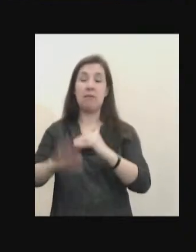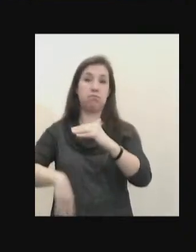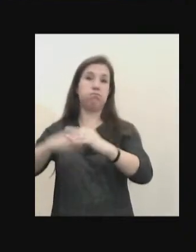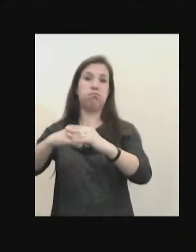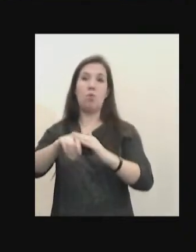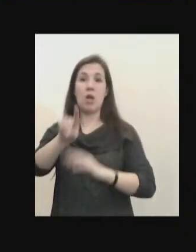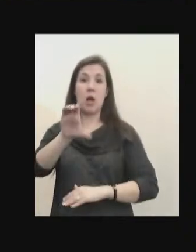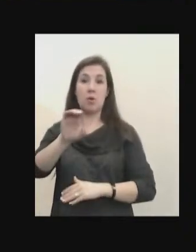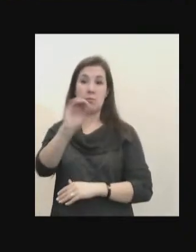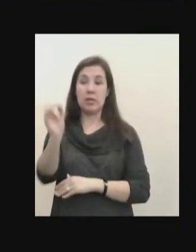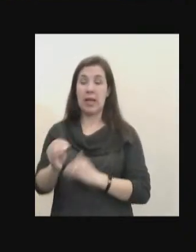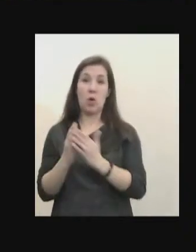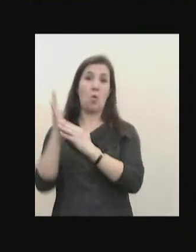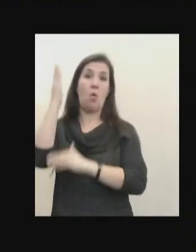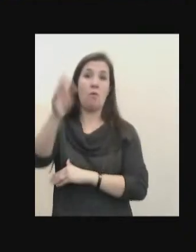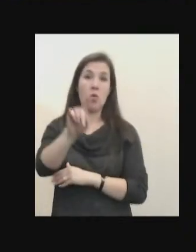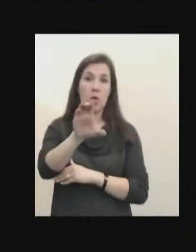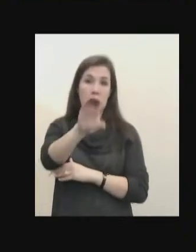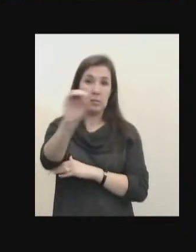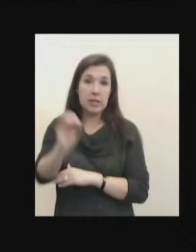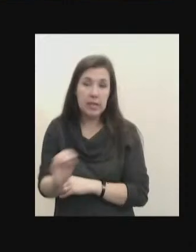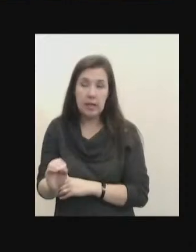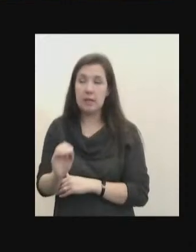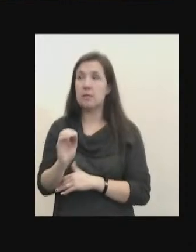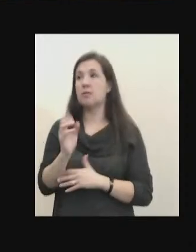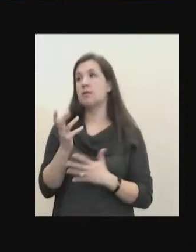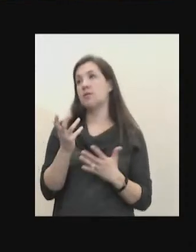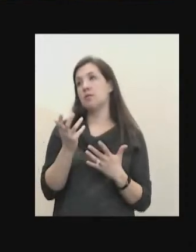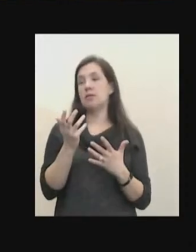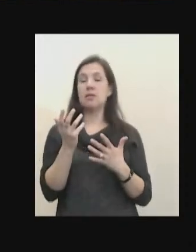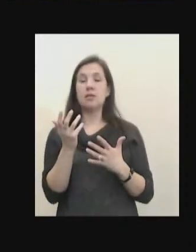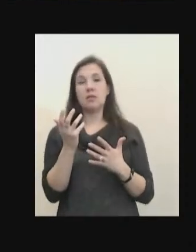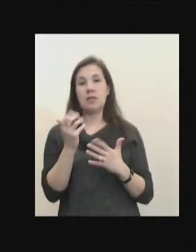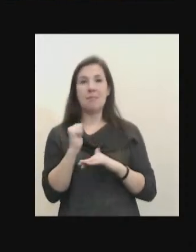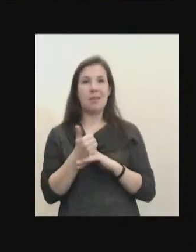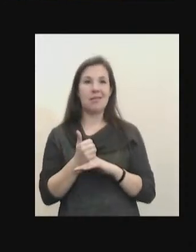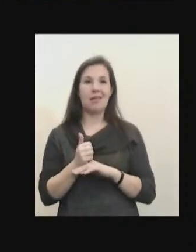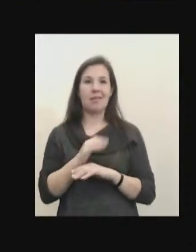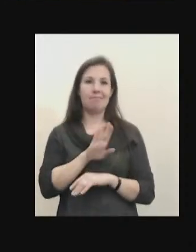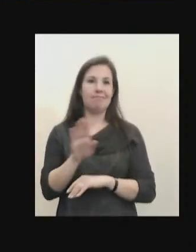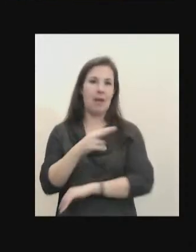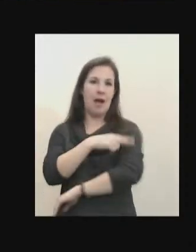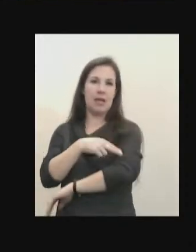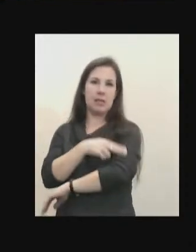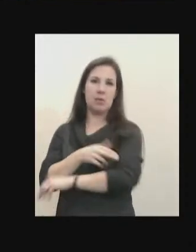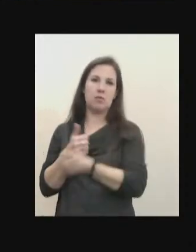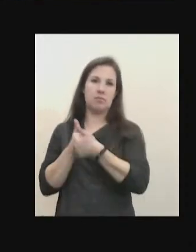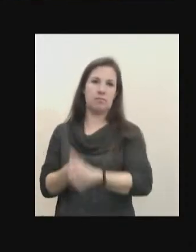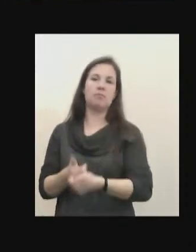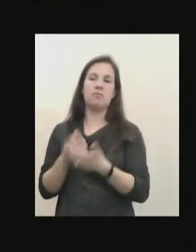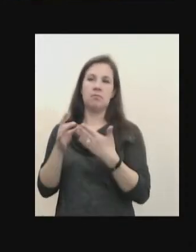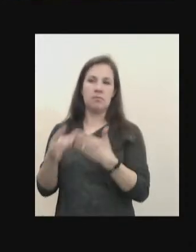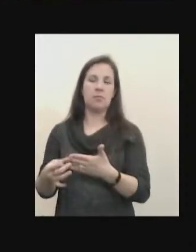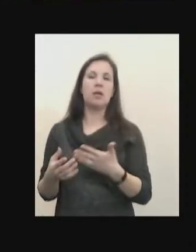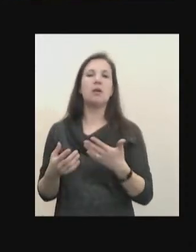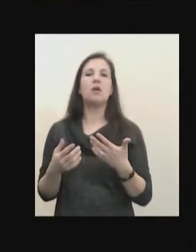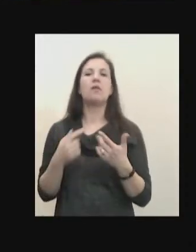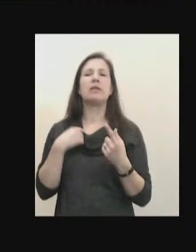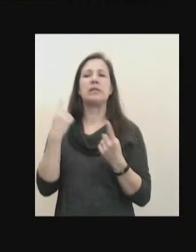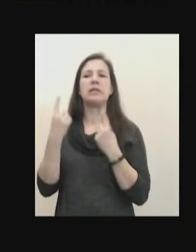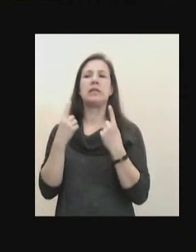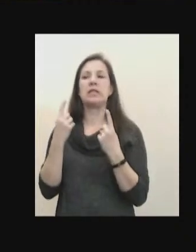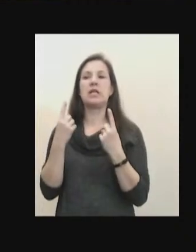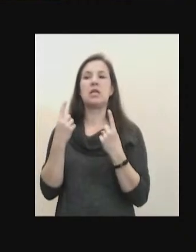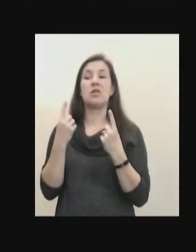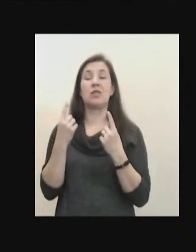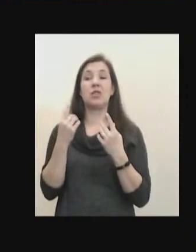worse, theoretically based on their capacity guidelines, then we would really have to reconsider whether we're moving into phase 2